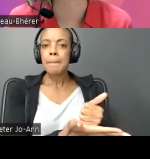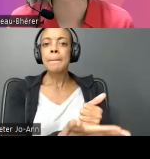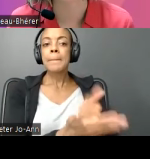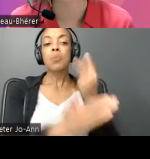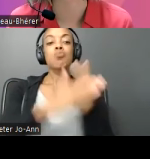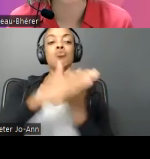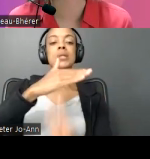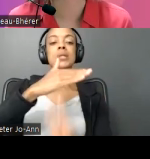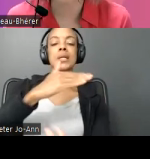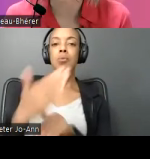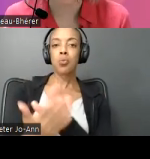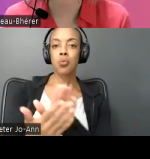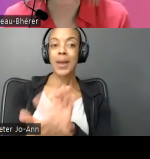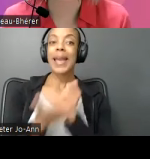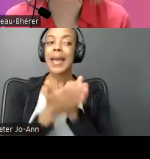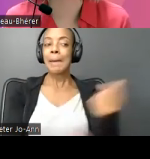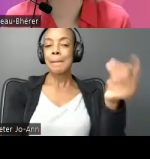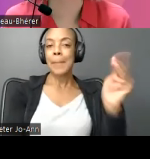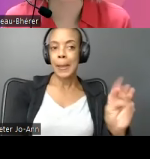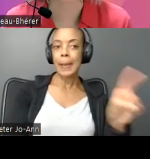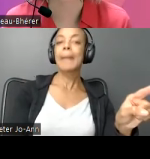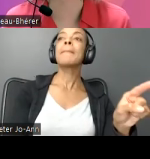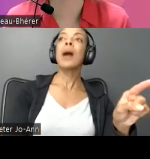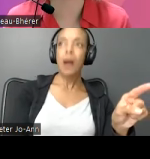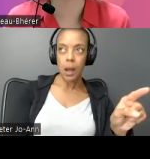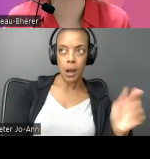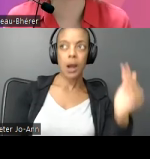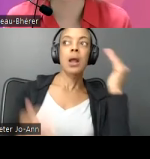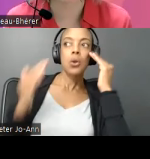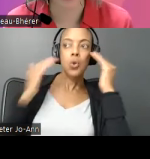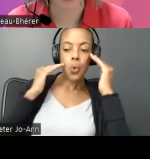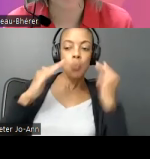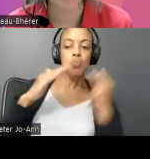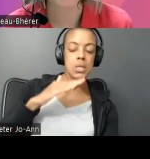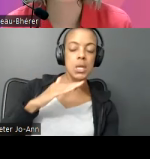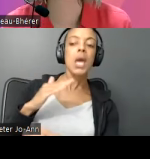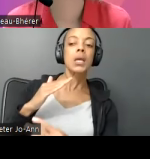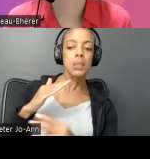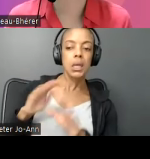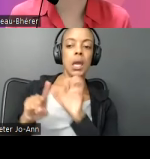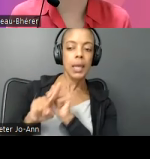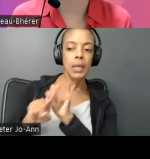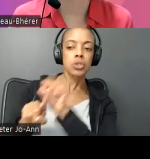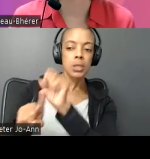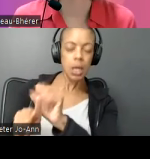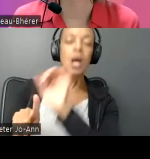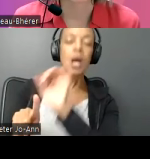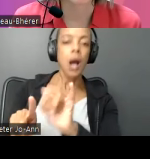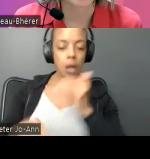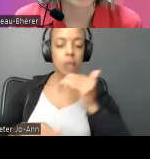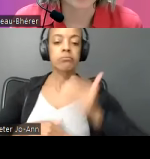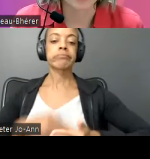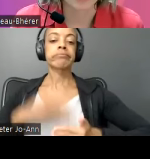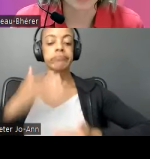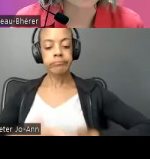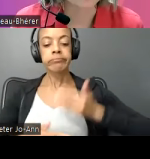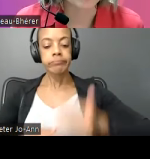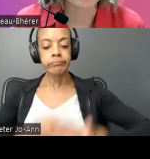enable him to get back on the right developmental trajectory that's better adapted to the world.